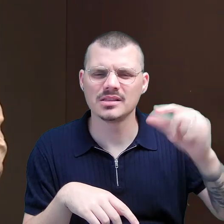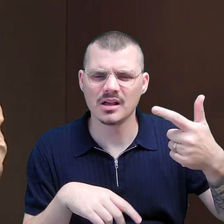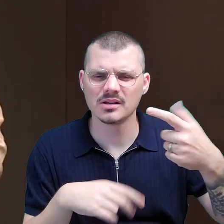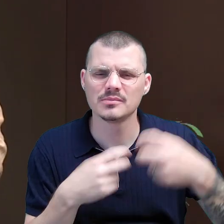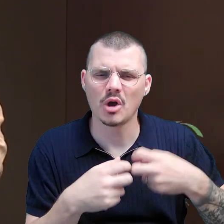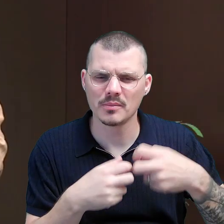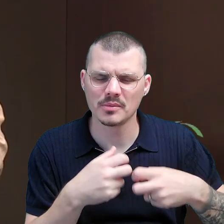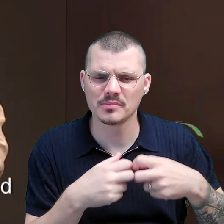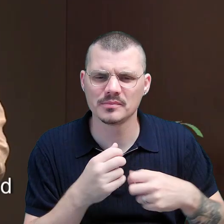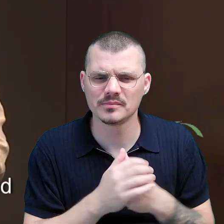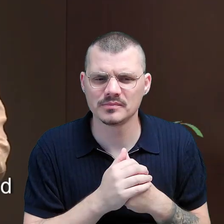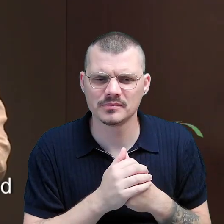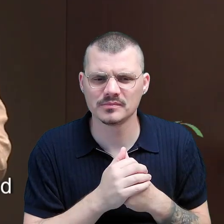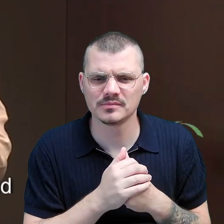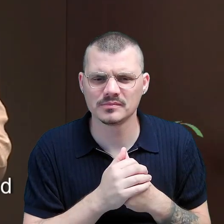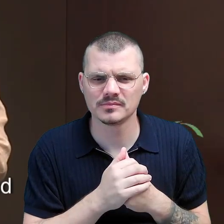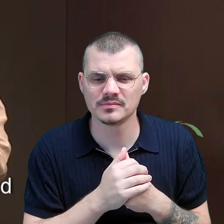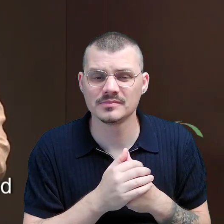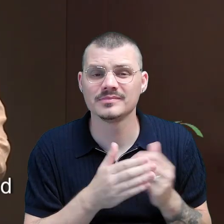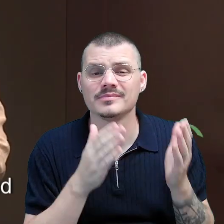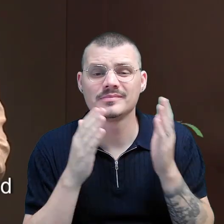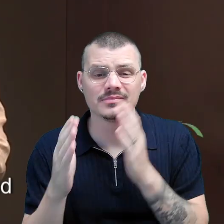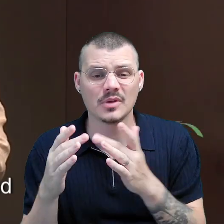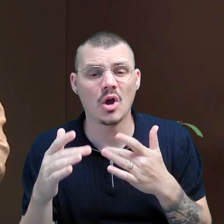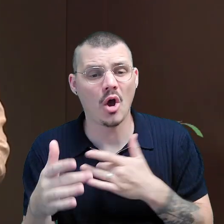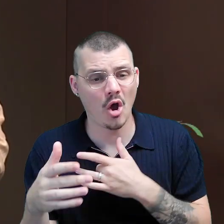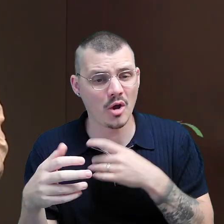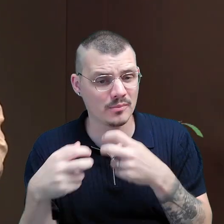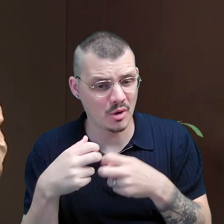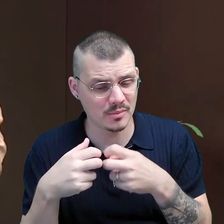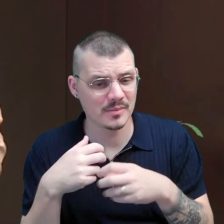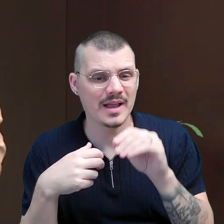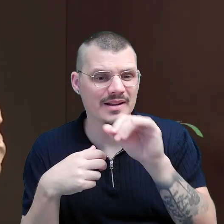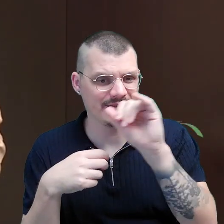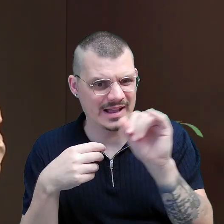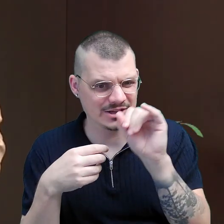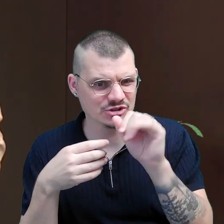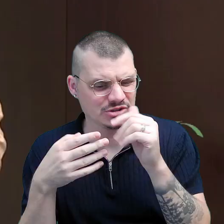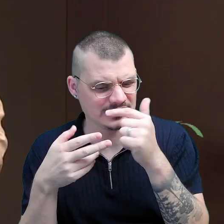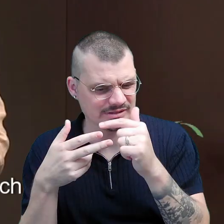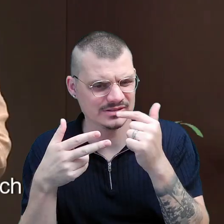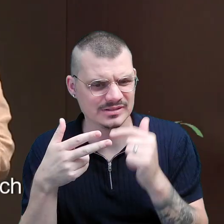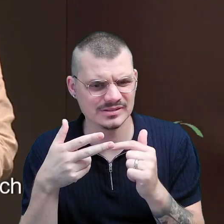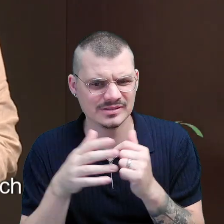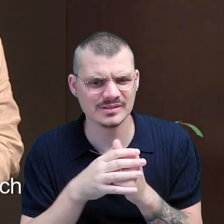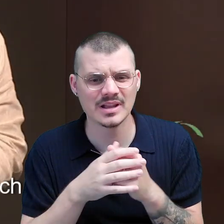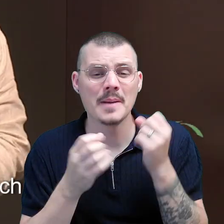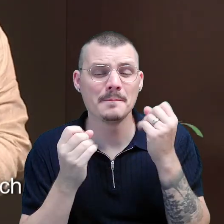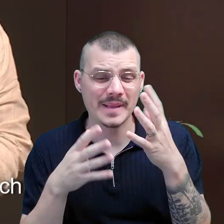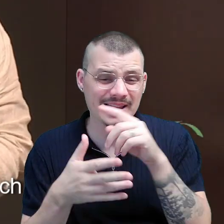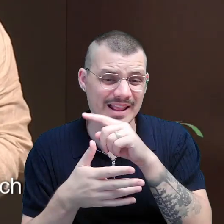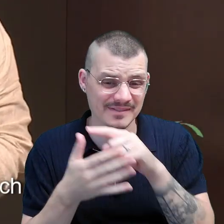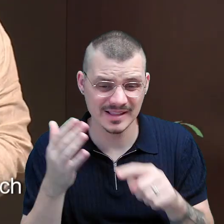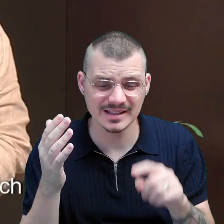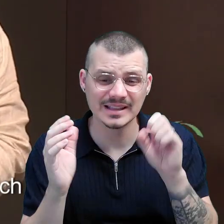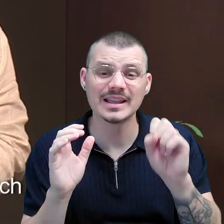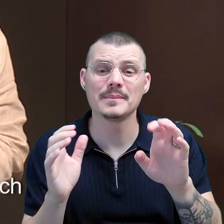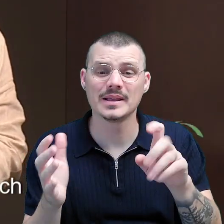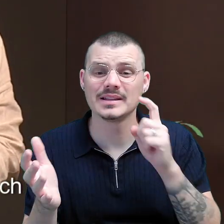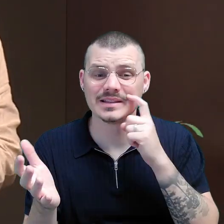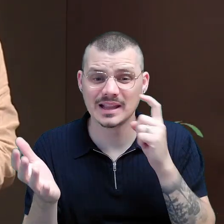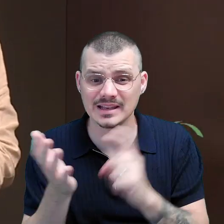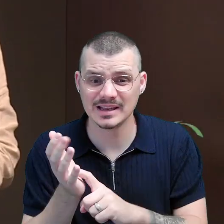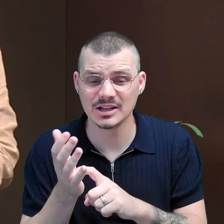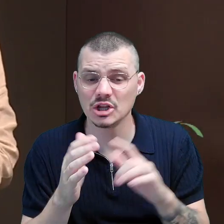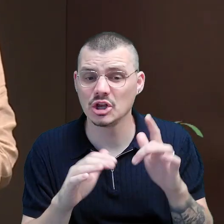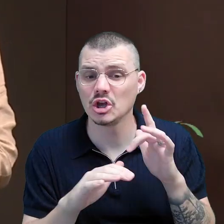problems, closely followed by heart problems and infections. And many of those can be detected